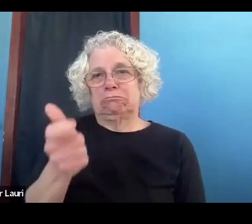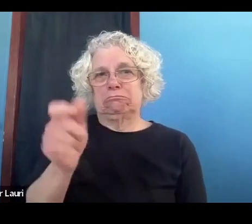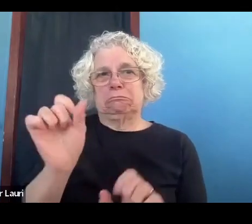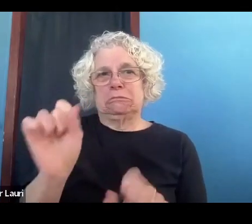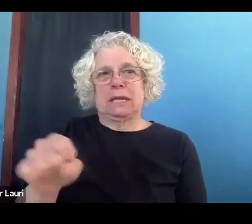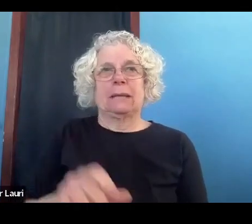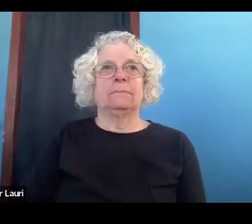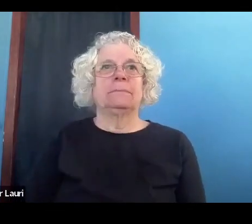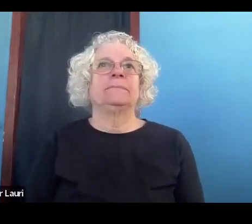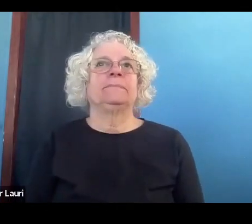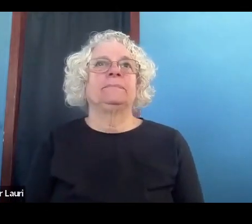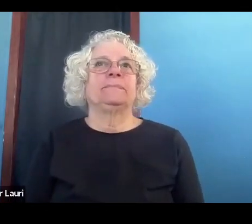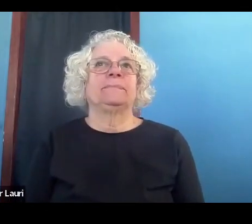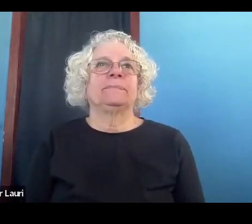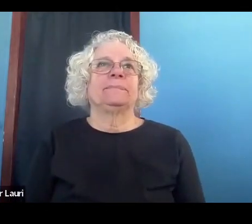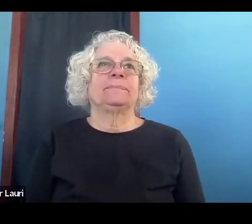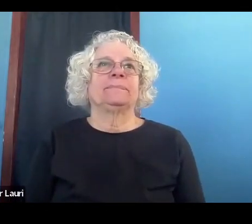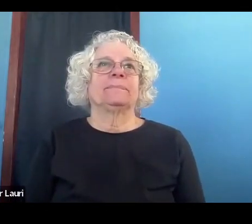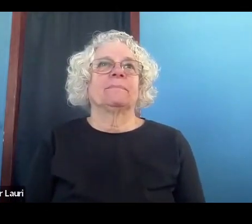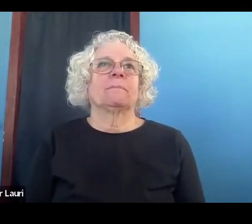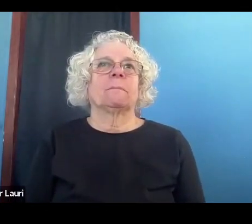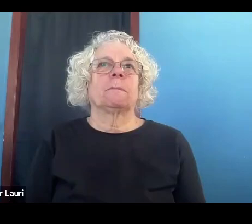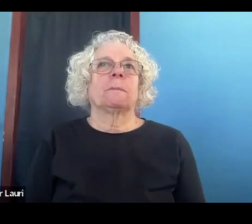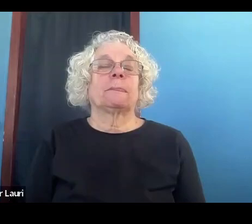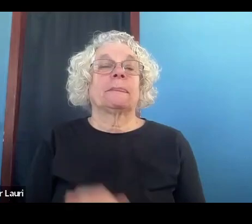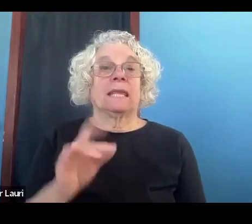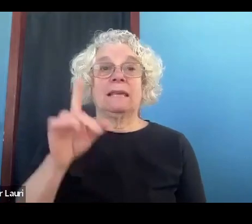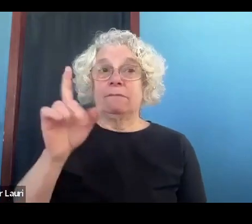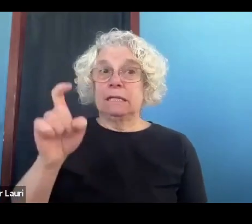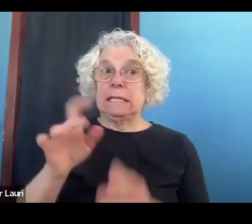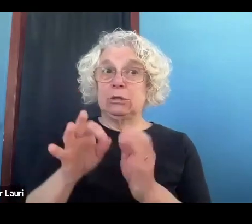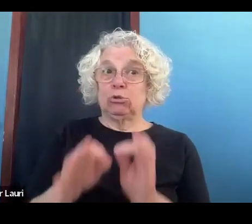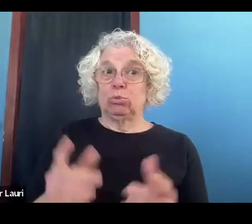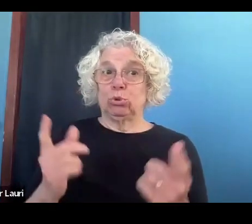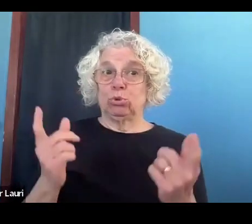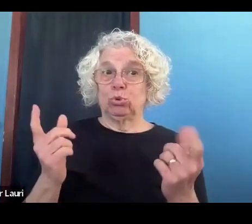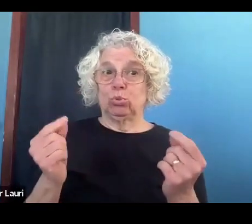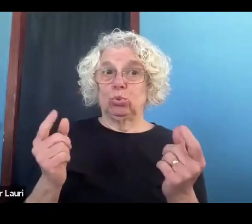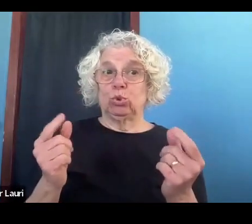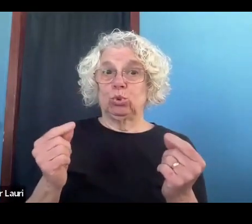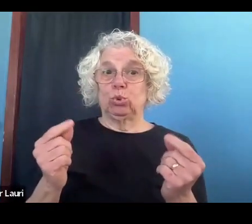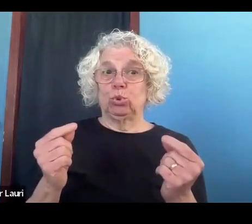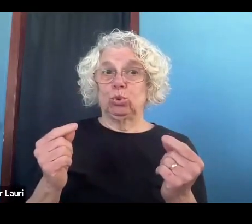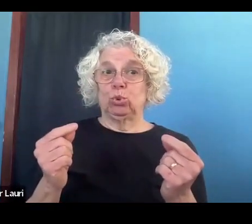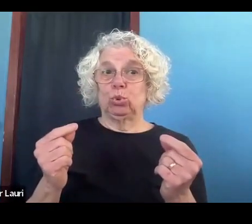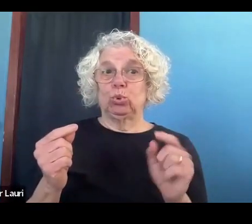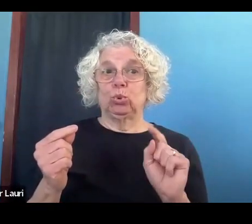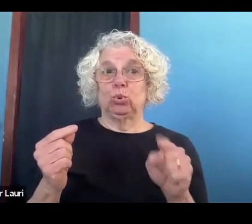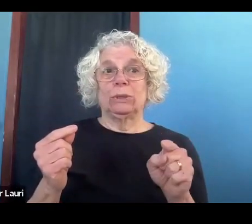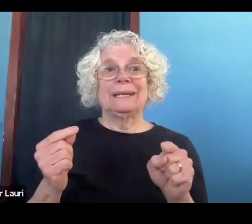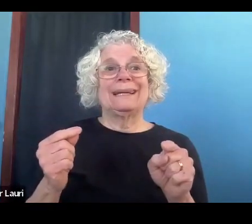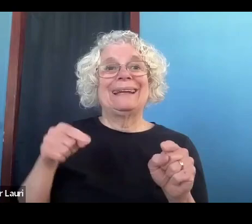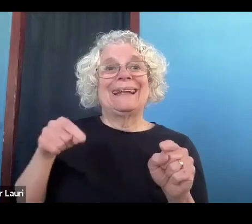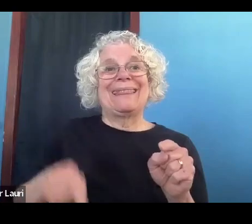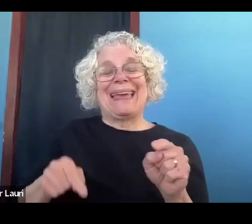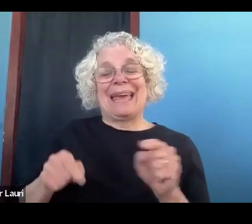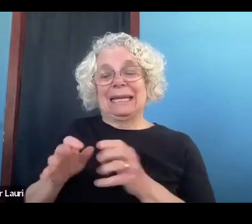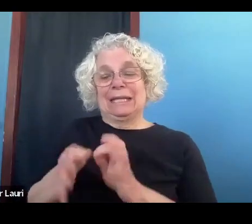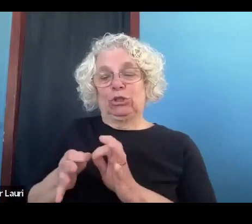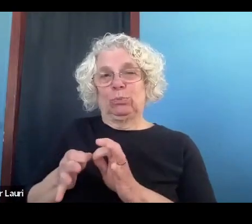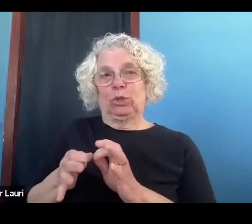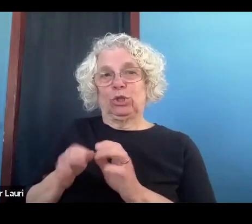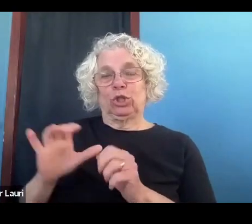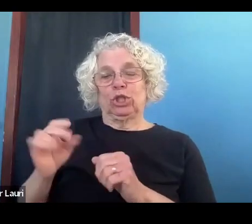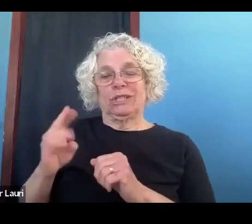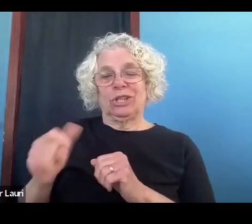with the content effectively. If you do need those interpretation services, you can click the interpretation